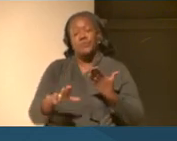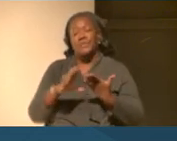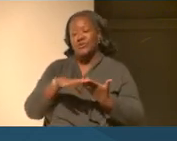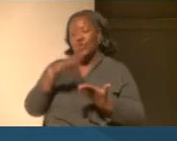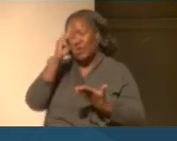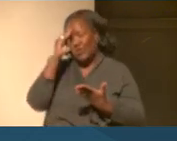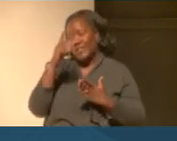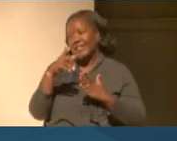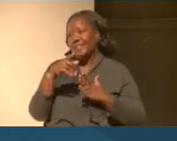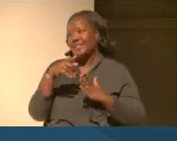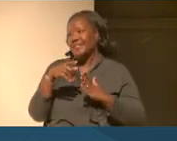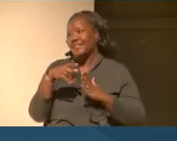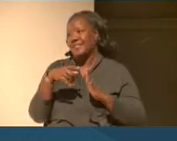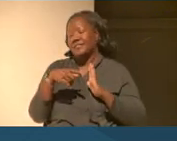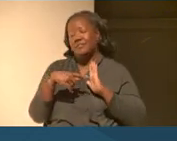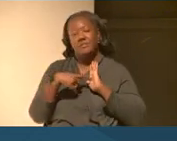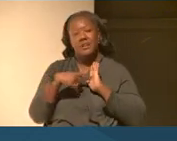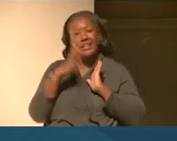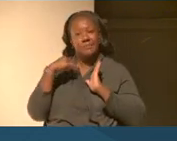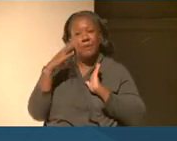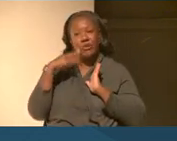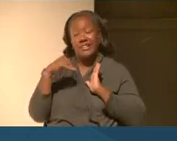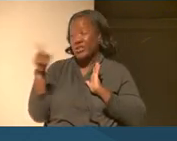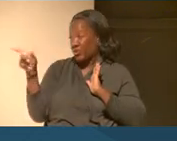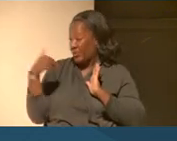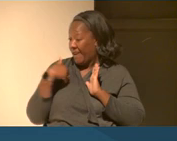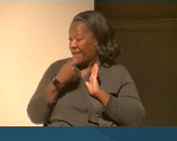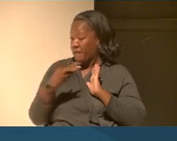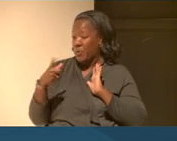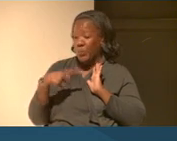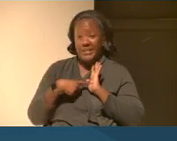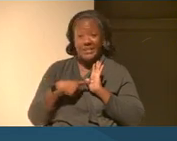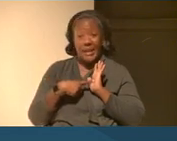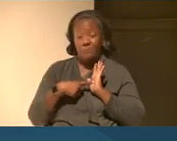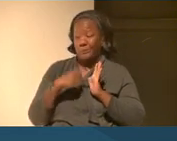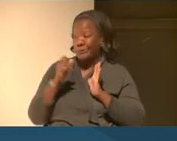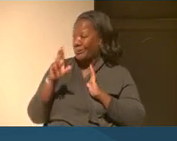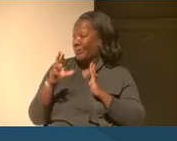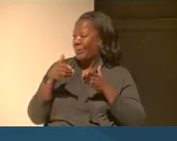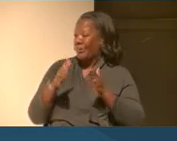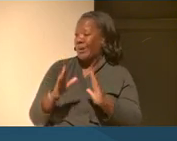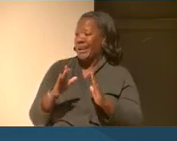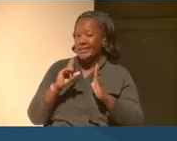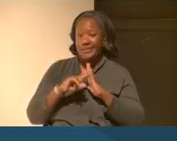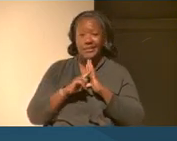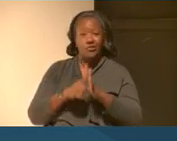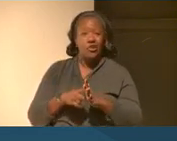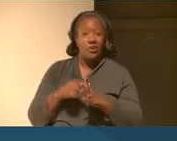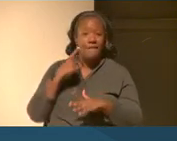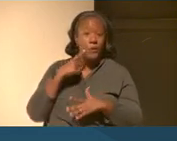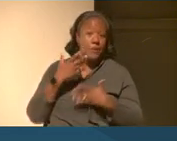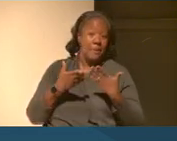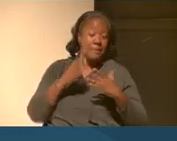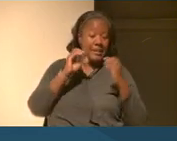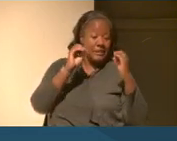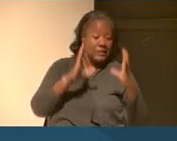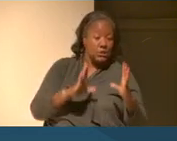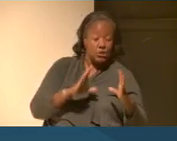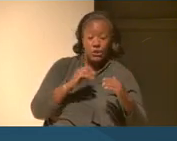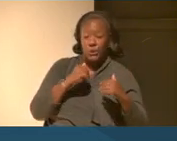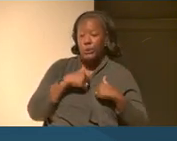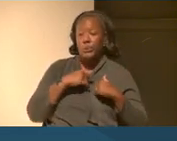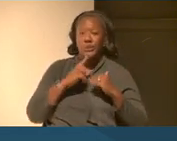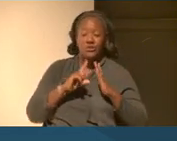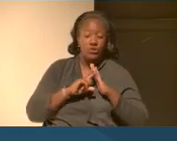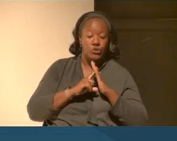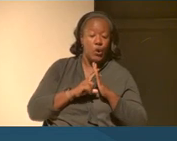any good examples, I think you gave a few, but just any suggestions or ways to get started for a teacher who's kind of, you know, dipping their